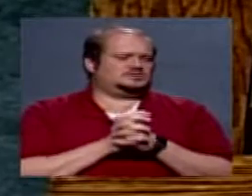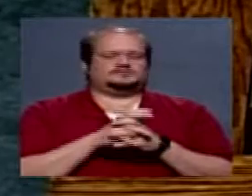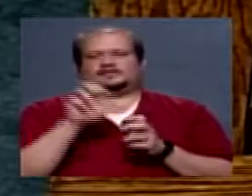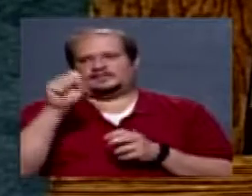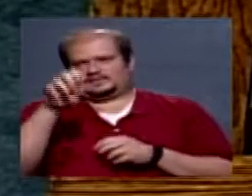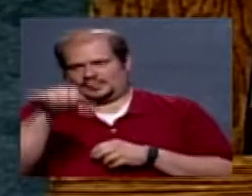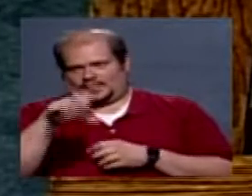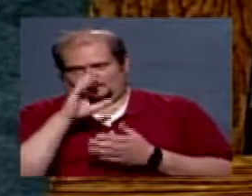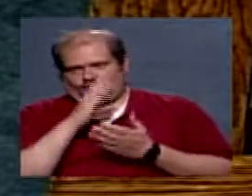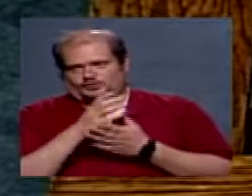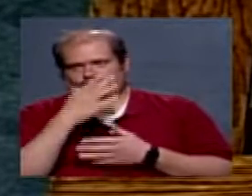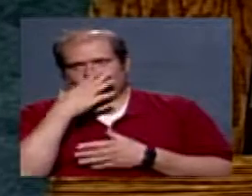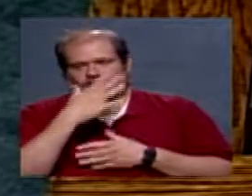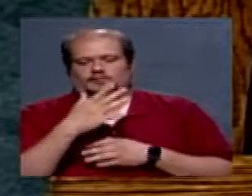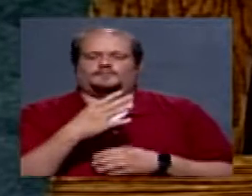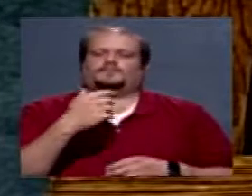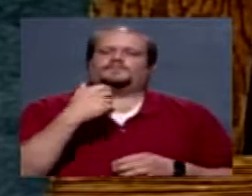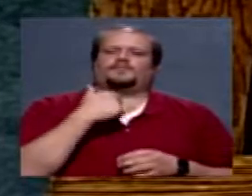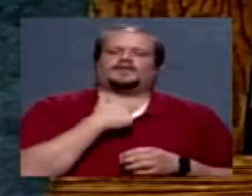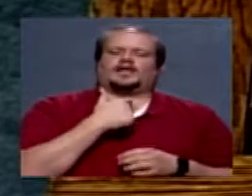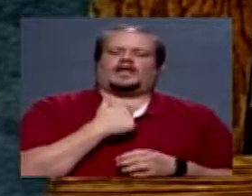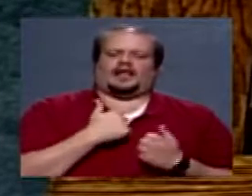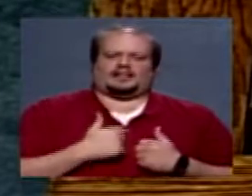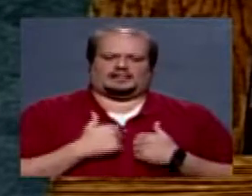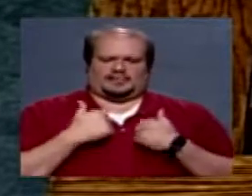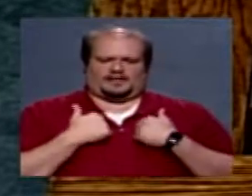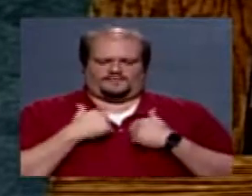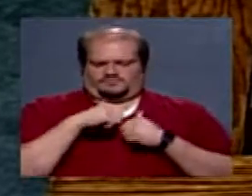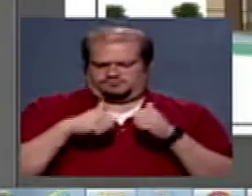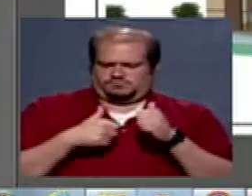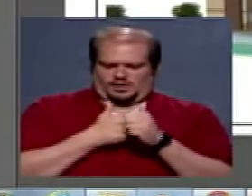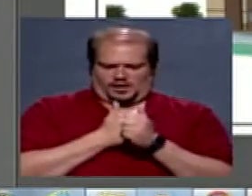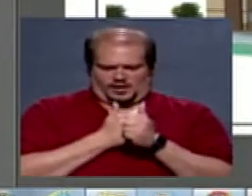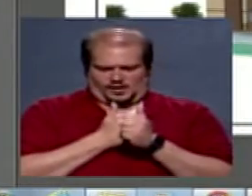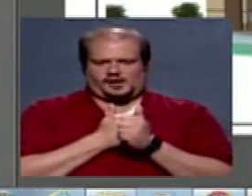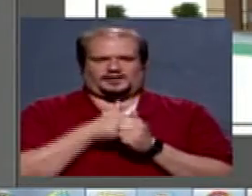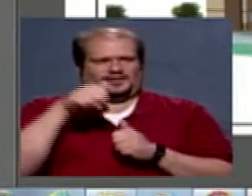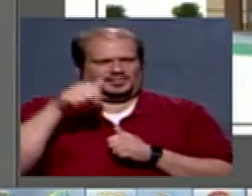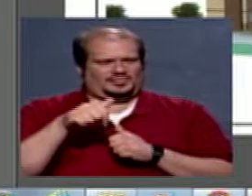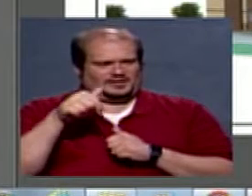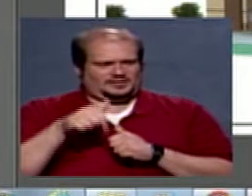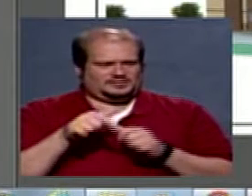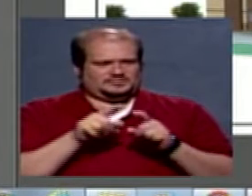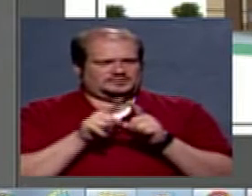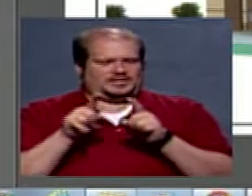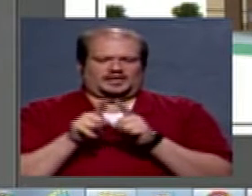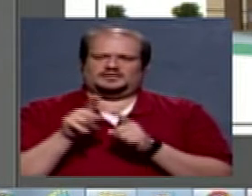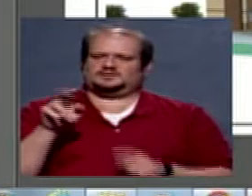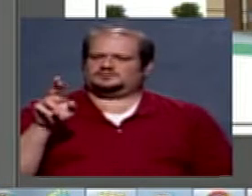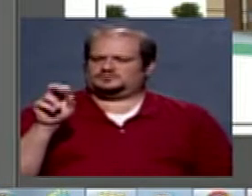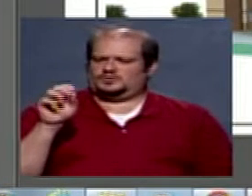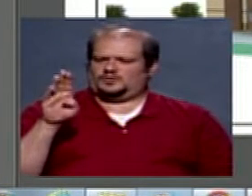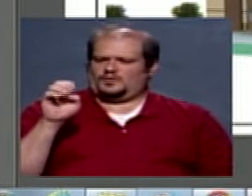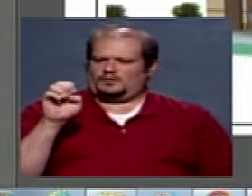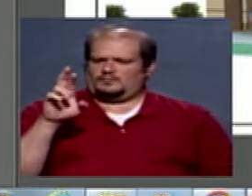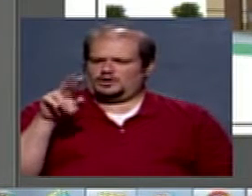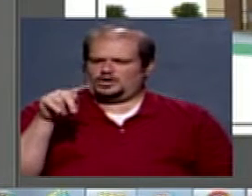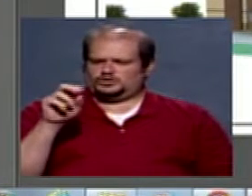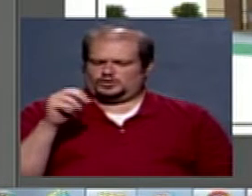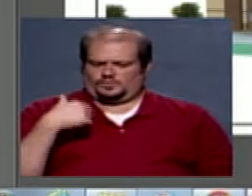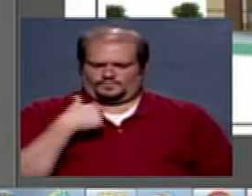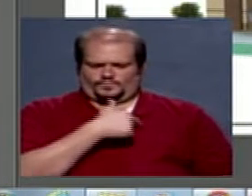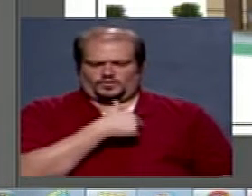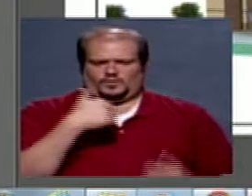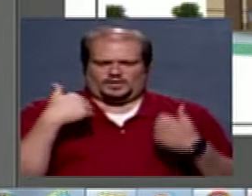Yes. I am one of the residents who lives directly behind this, as is Roberto. And we